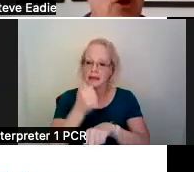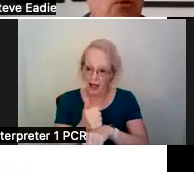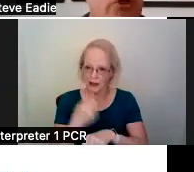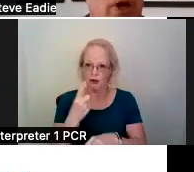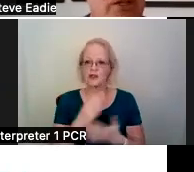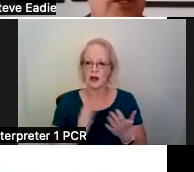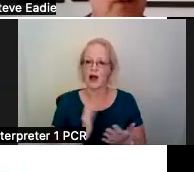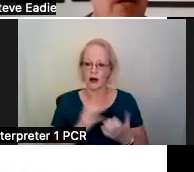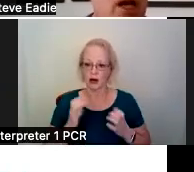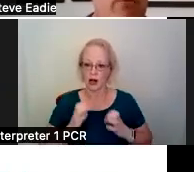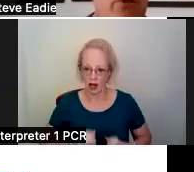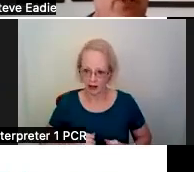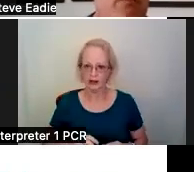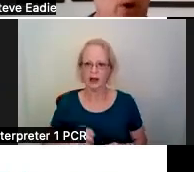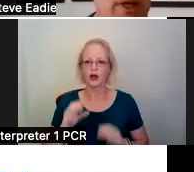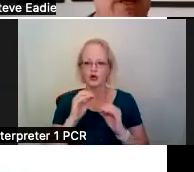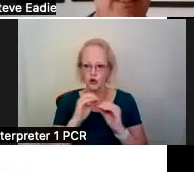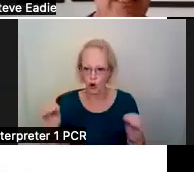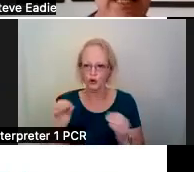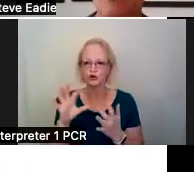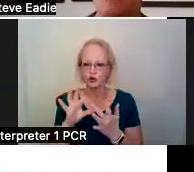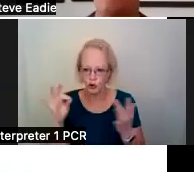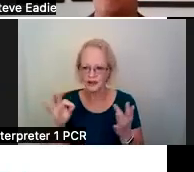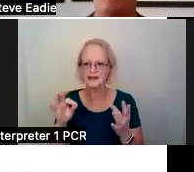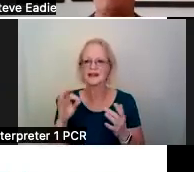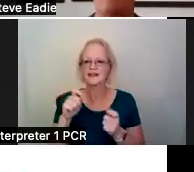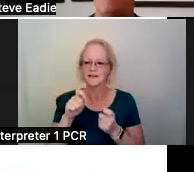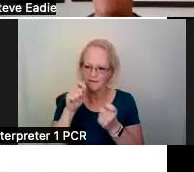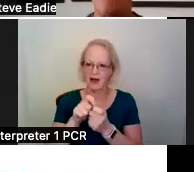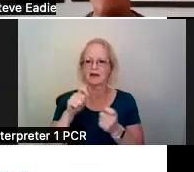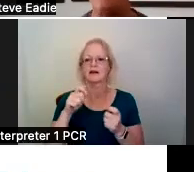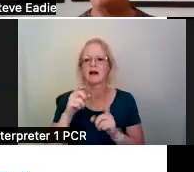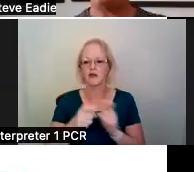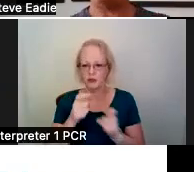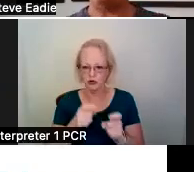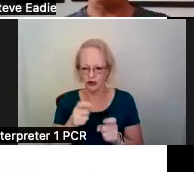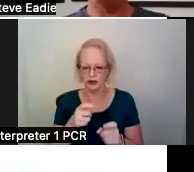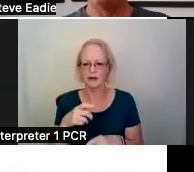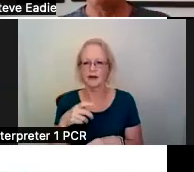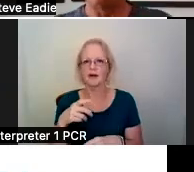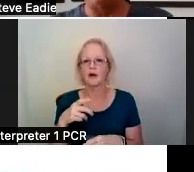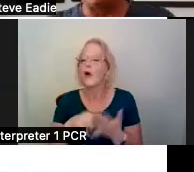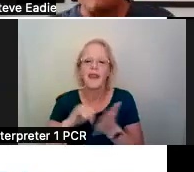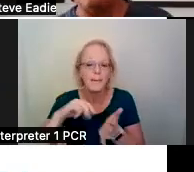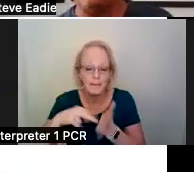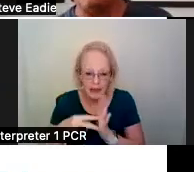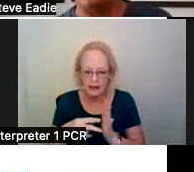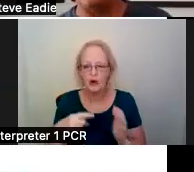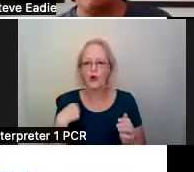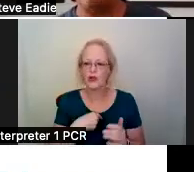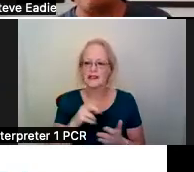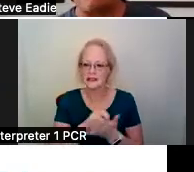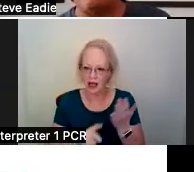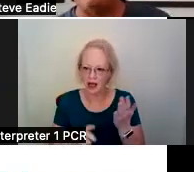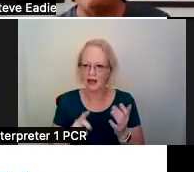a no-choice defined contribution component in a single employer pension plan. What we're really trying to say is we designed a defined